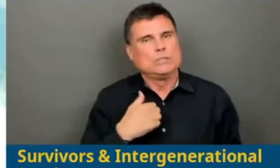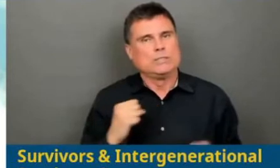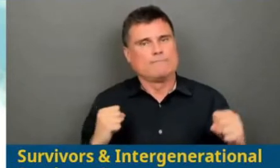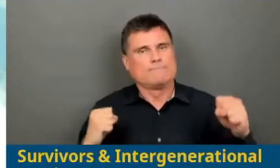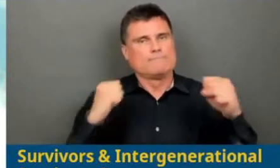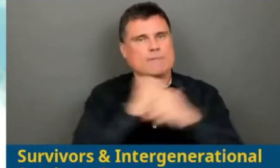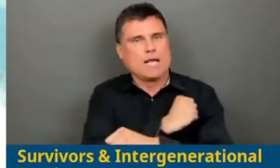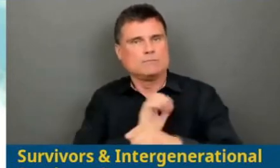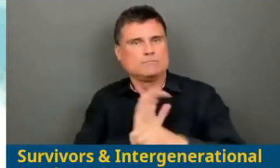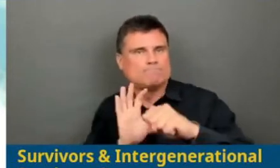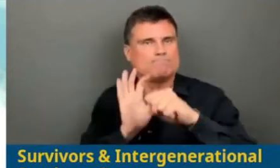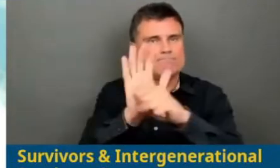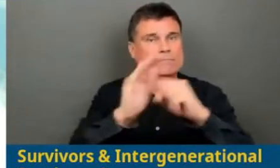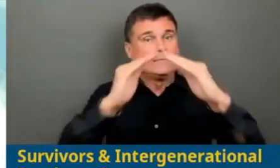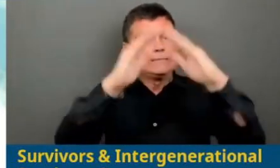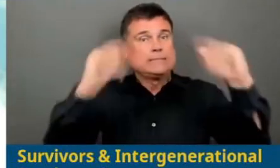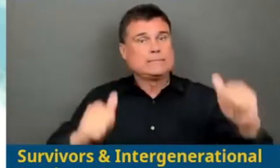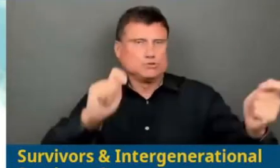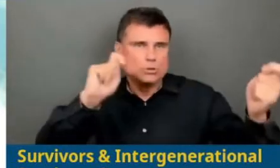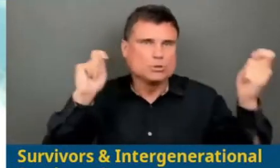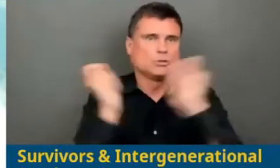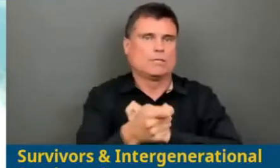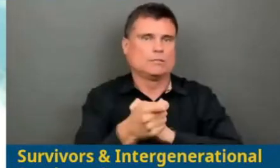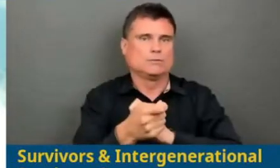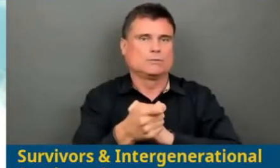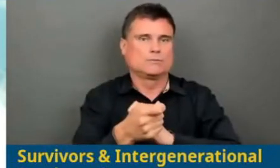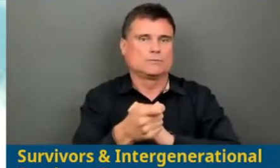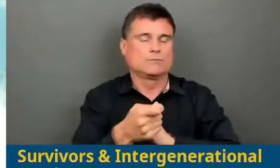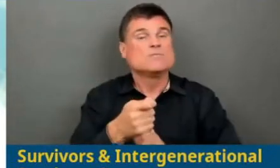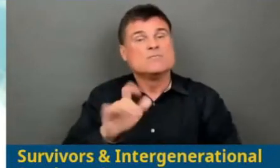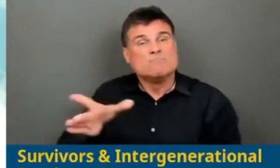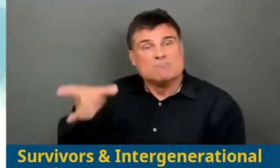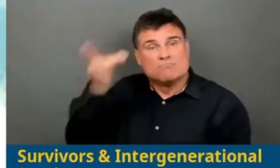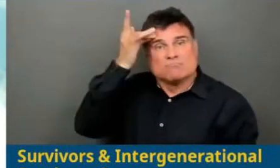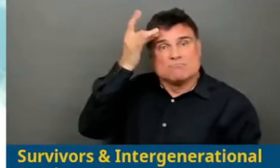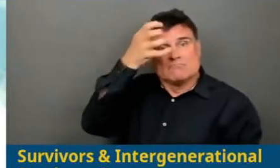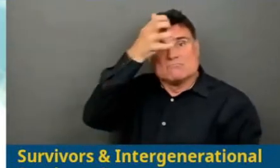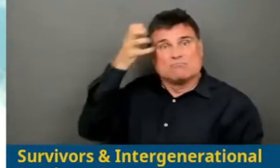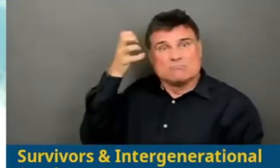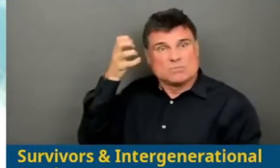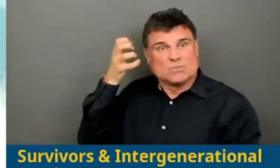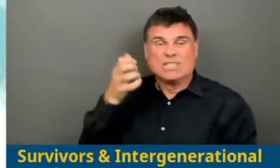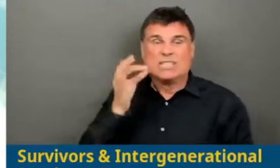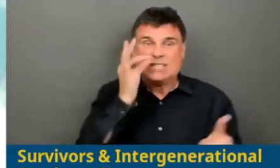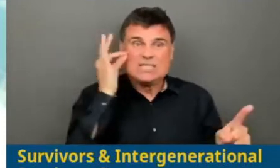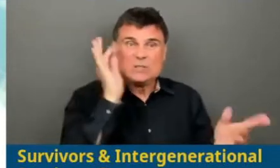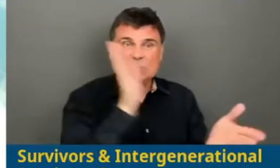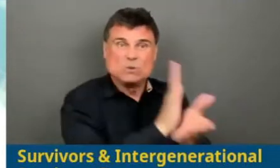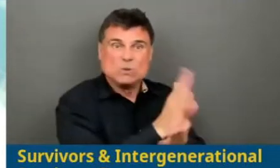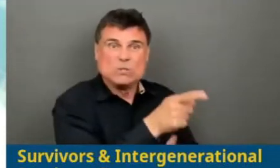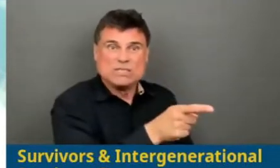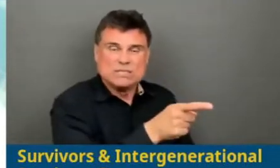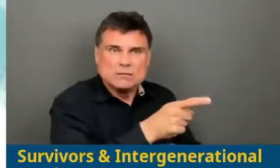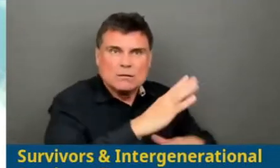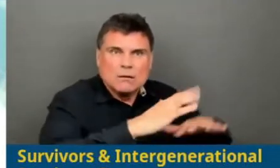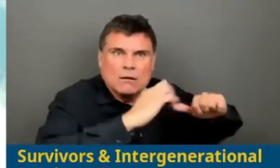With the trauma of recent residential school findings on the health and well-being of survivors,